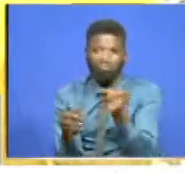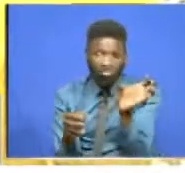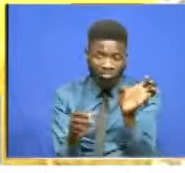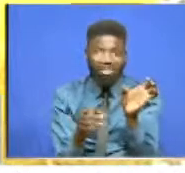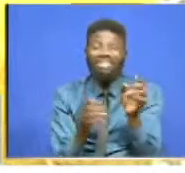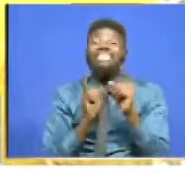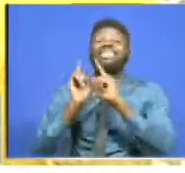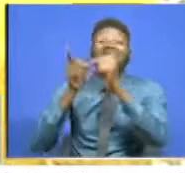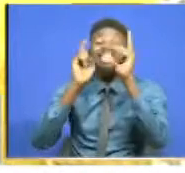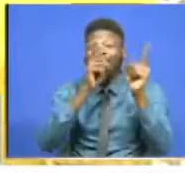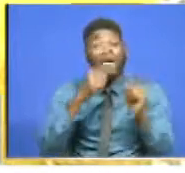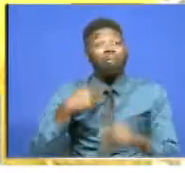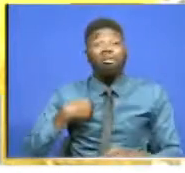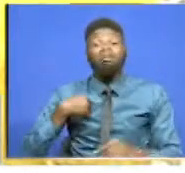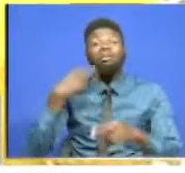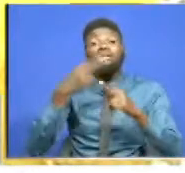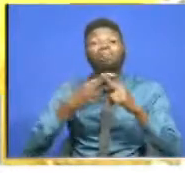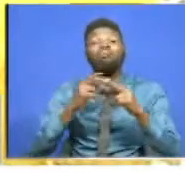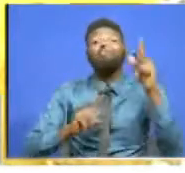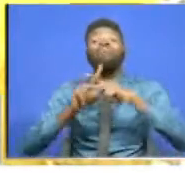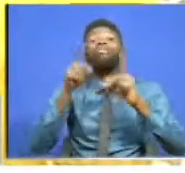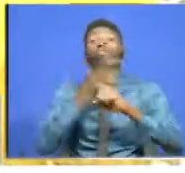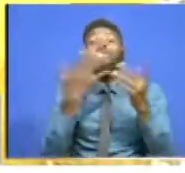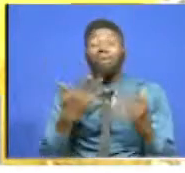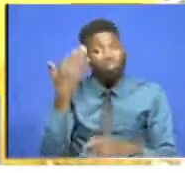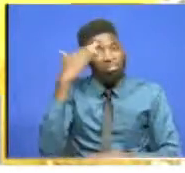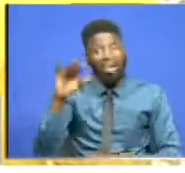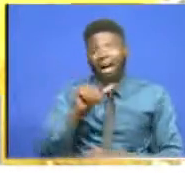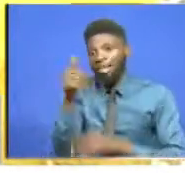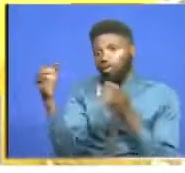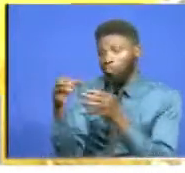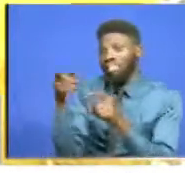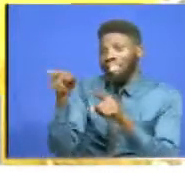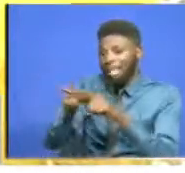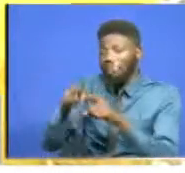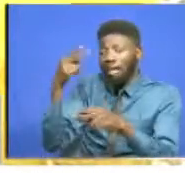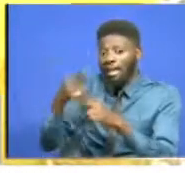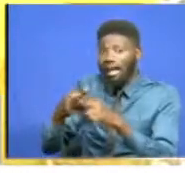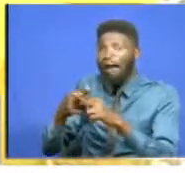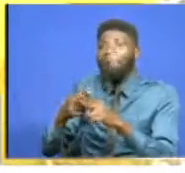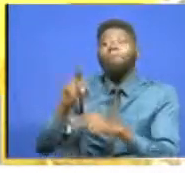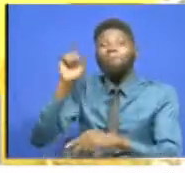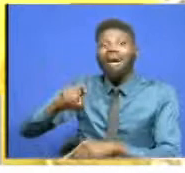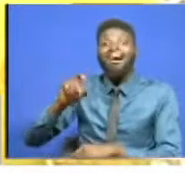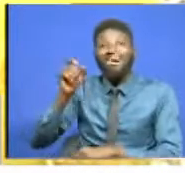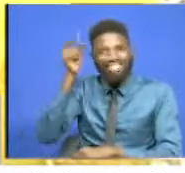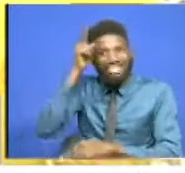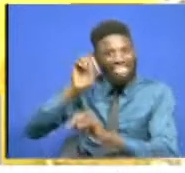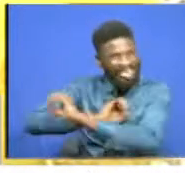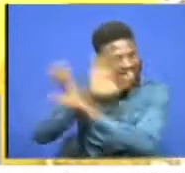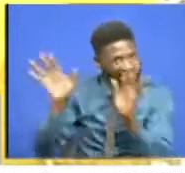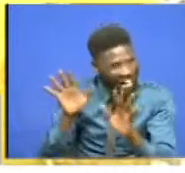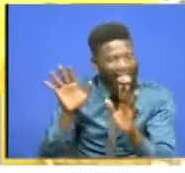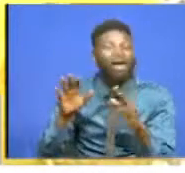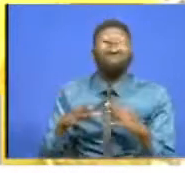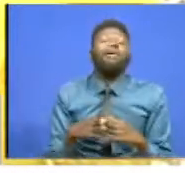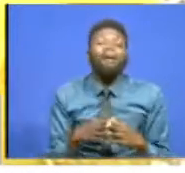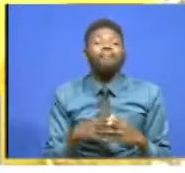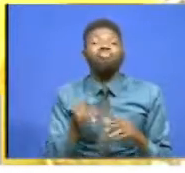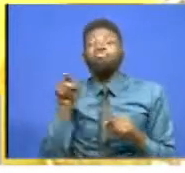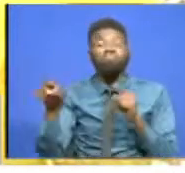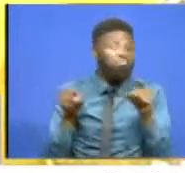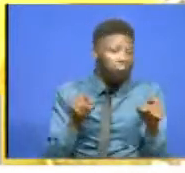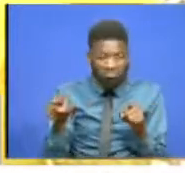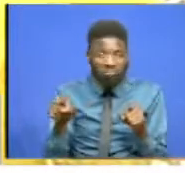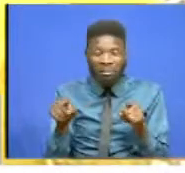Tanga, I don't know where that came from. And there's another one called Kieleweke, which I also don't know where it came from. But they are there anyway, and they have ascribed to it, they have bought it.